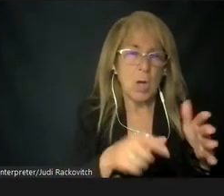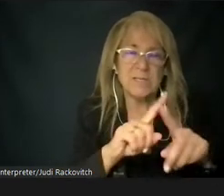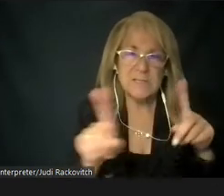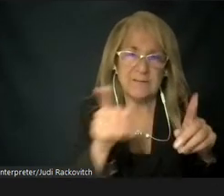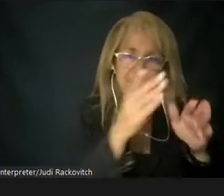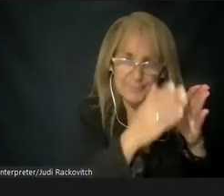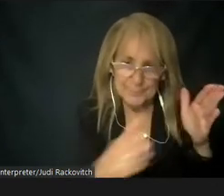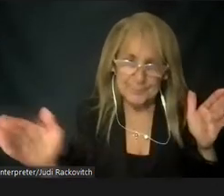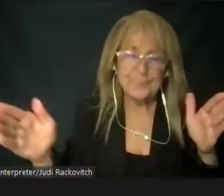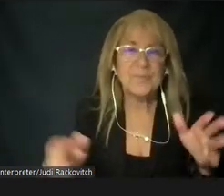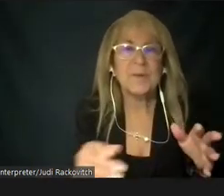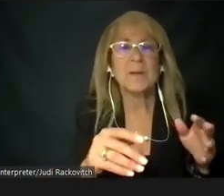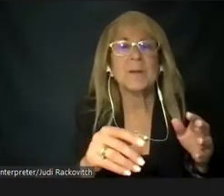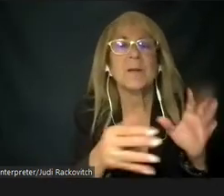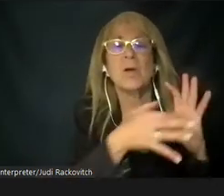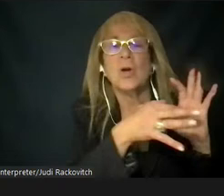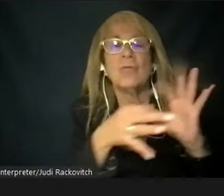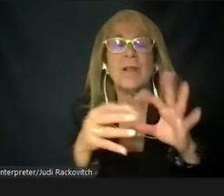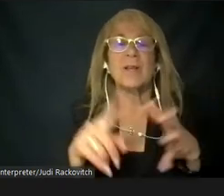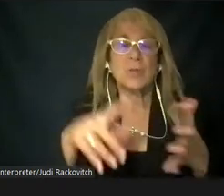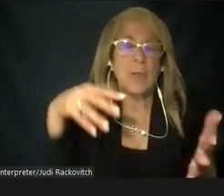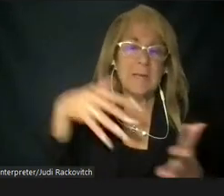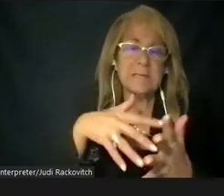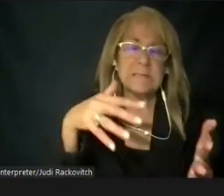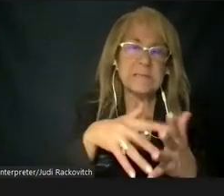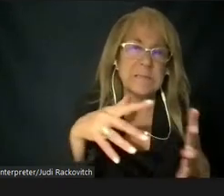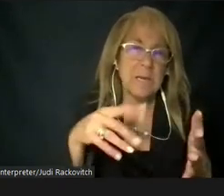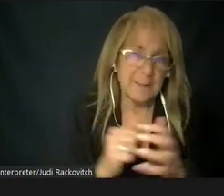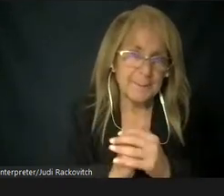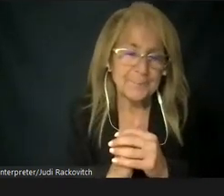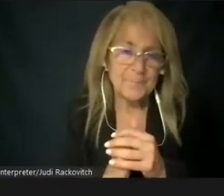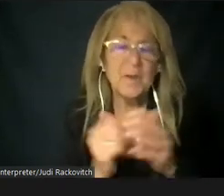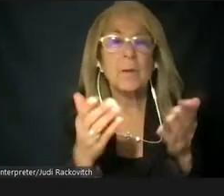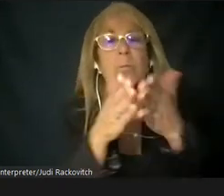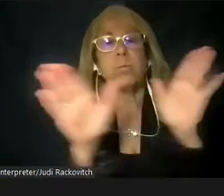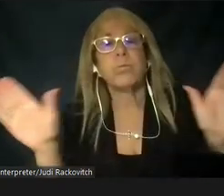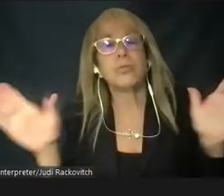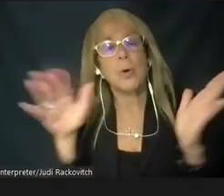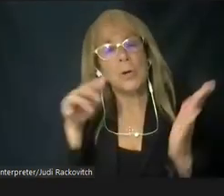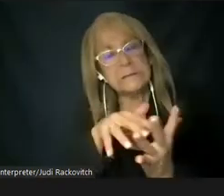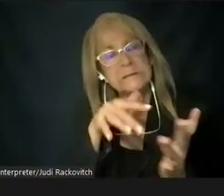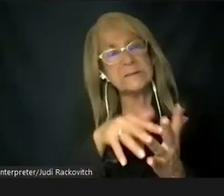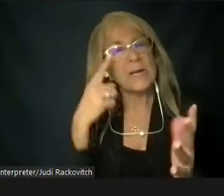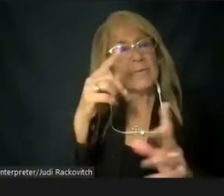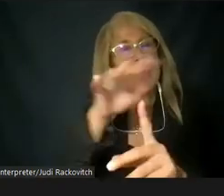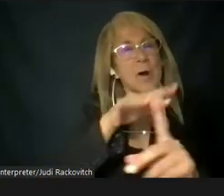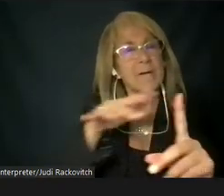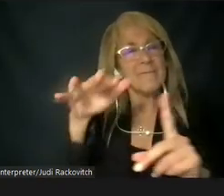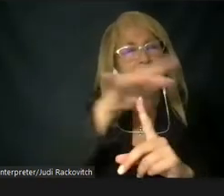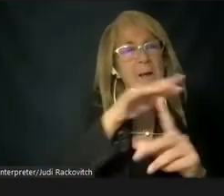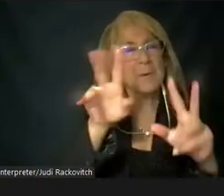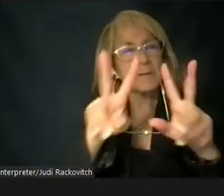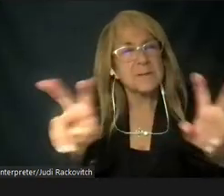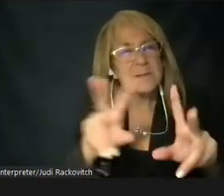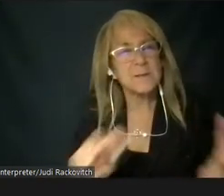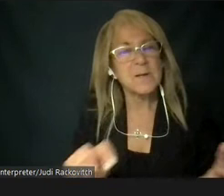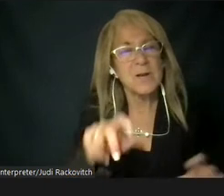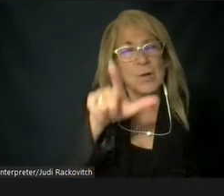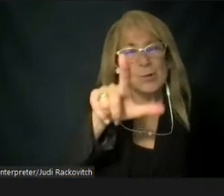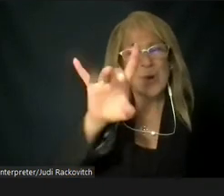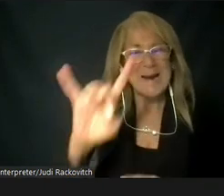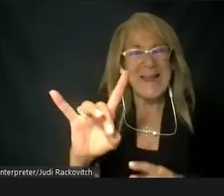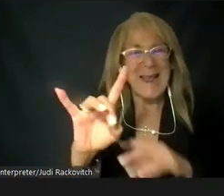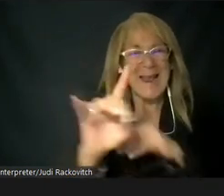With respect to the study areas, the broad study area for the environmental assessment includes a region of 28 counties